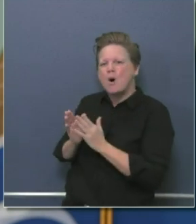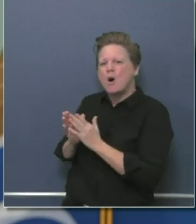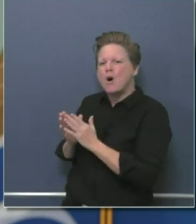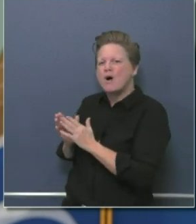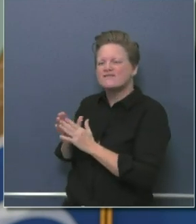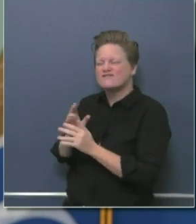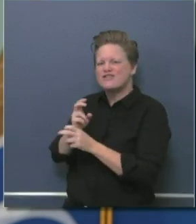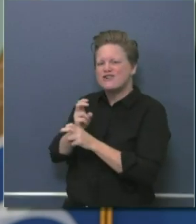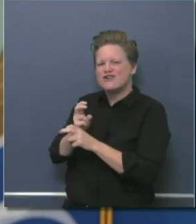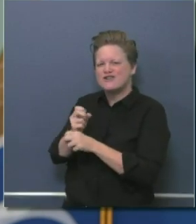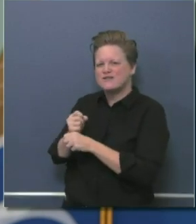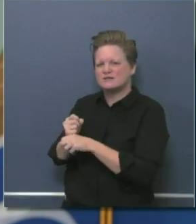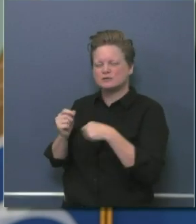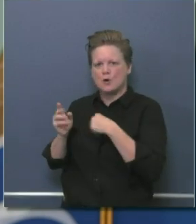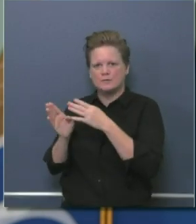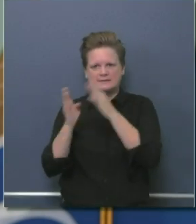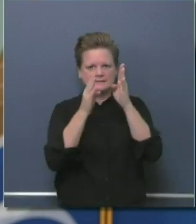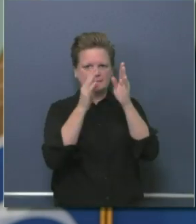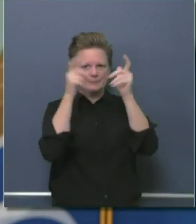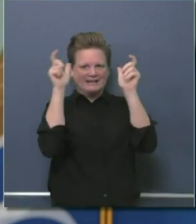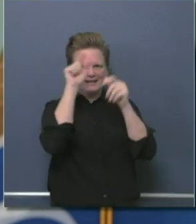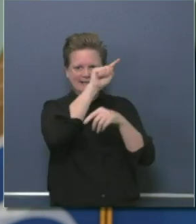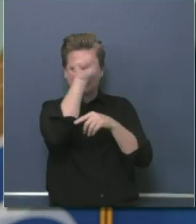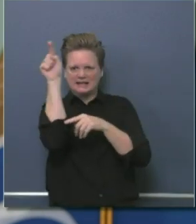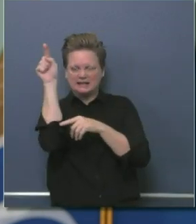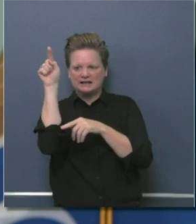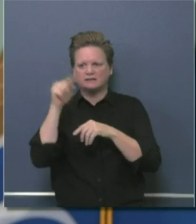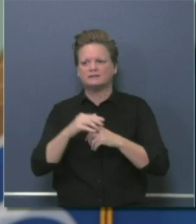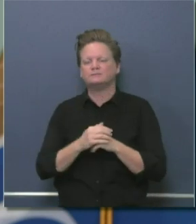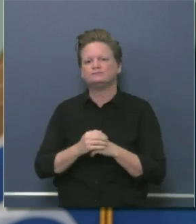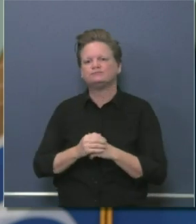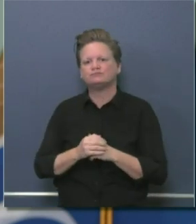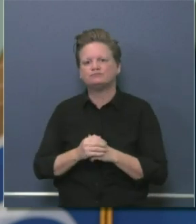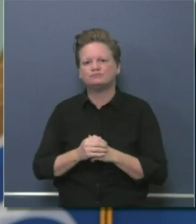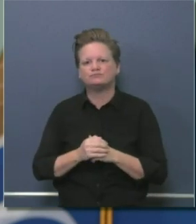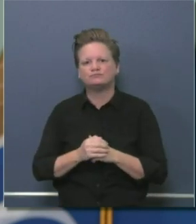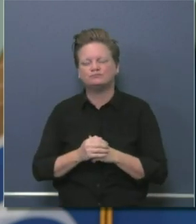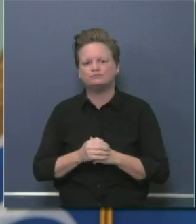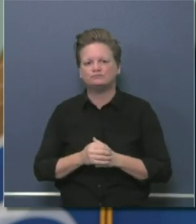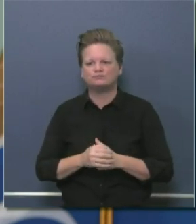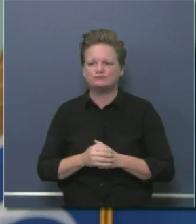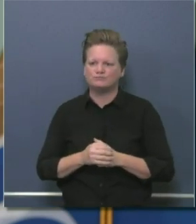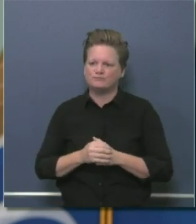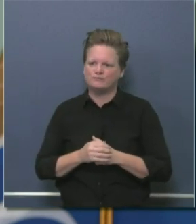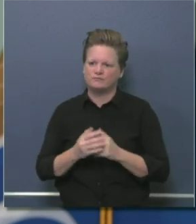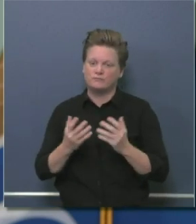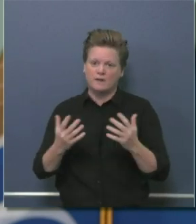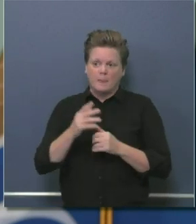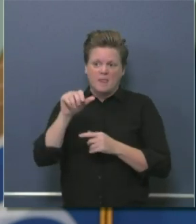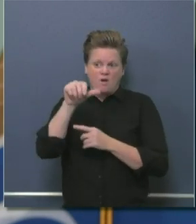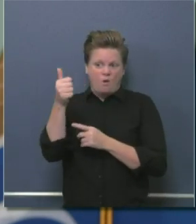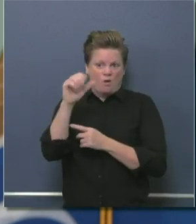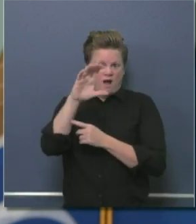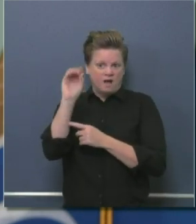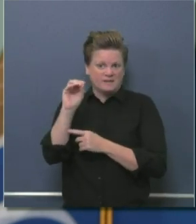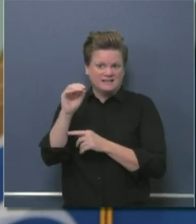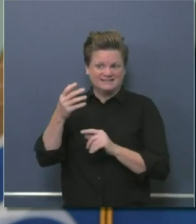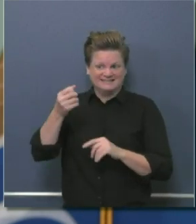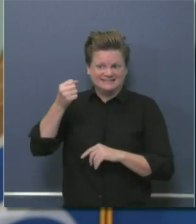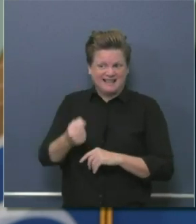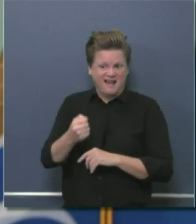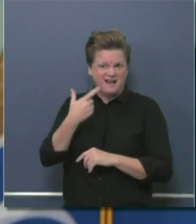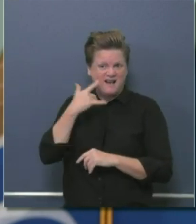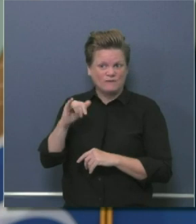were hybrids, including, by the way, some of those bridge ventilators that another company in Southern actually doing rocket